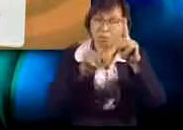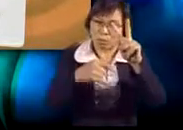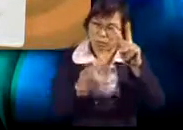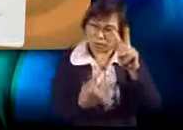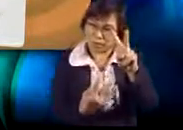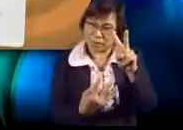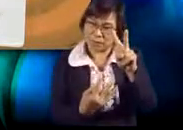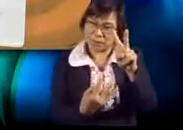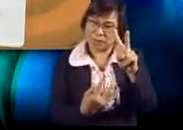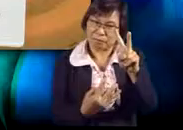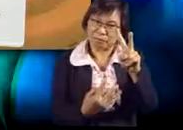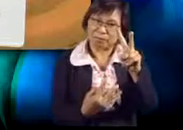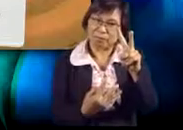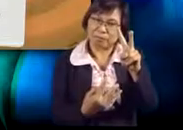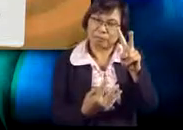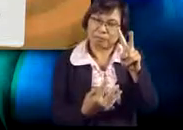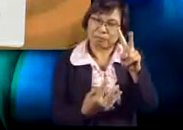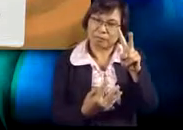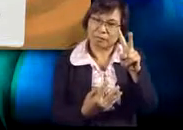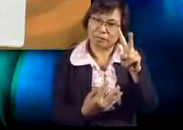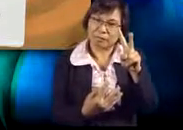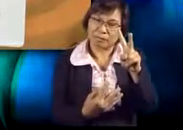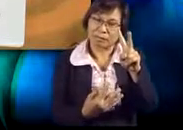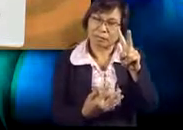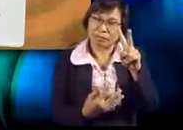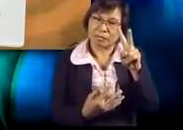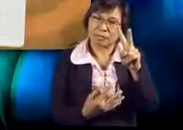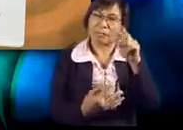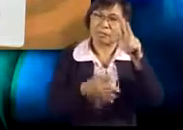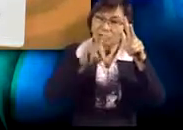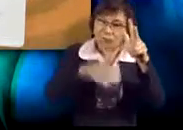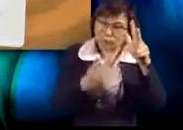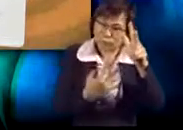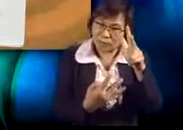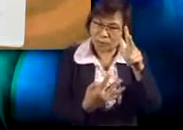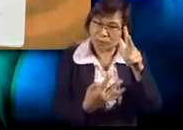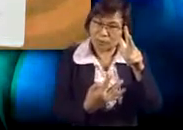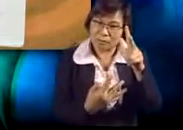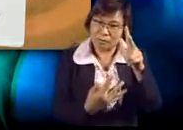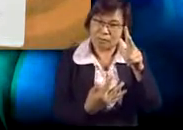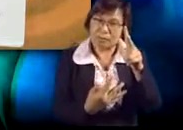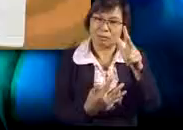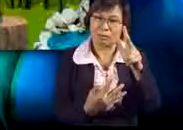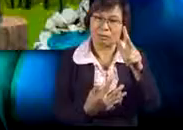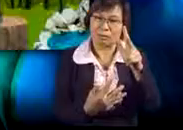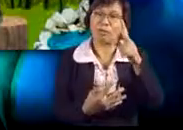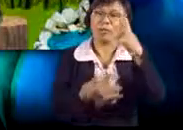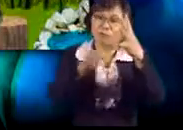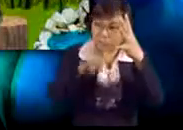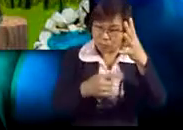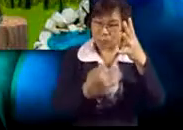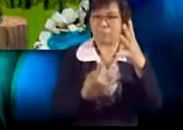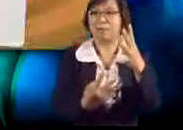2 quarters, 3 quarters,